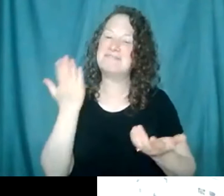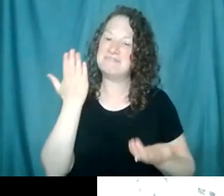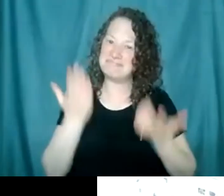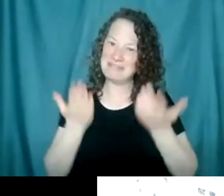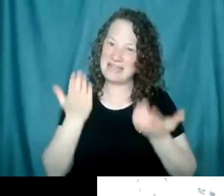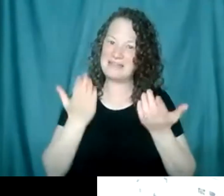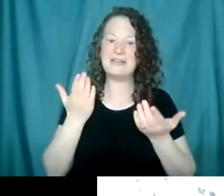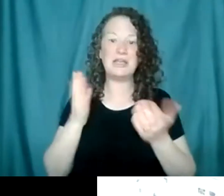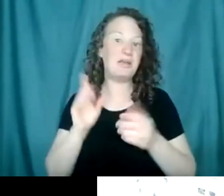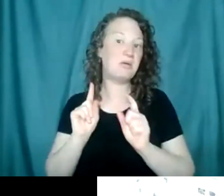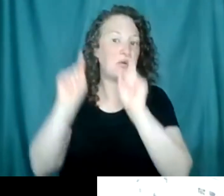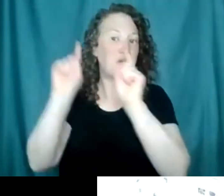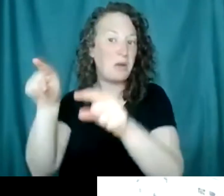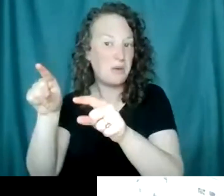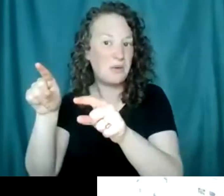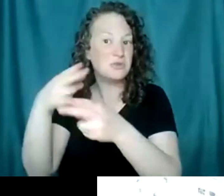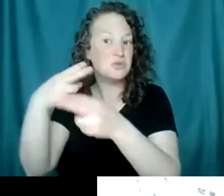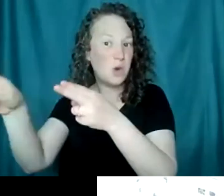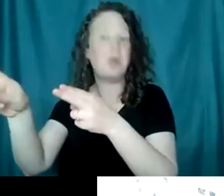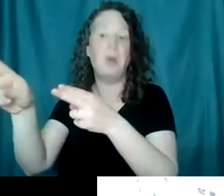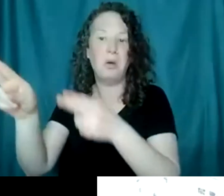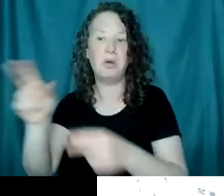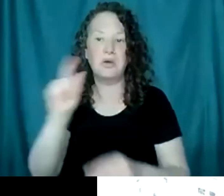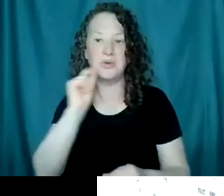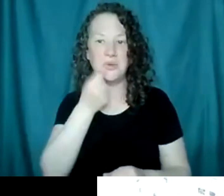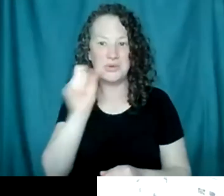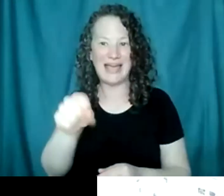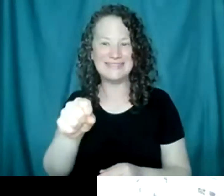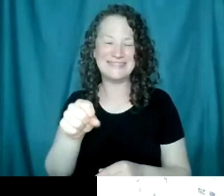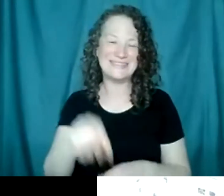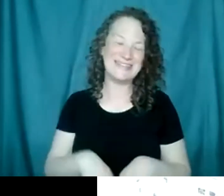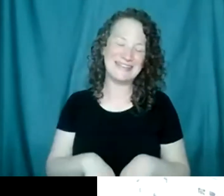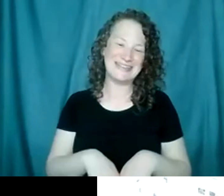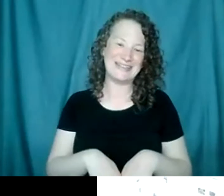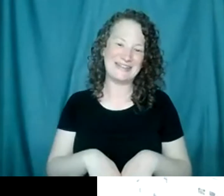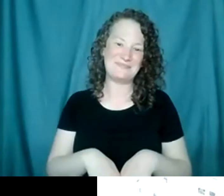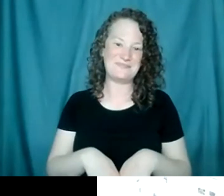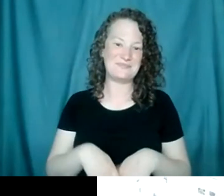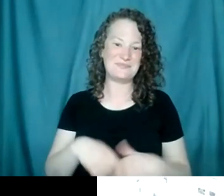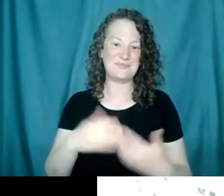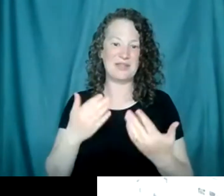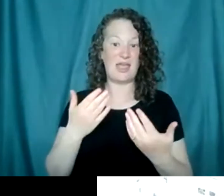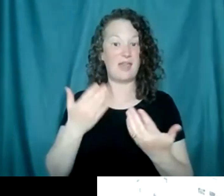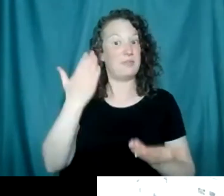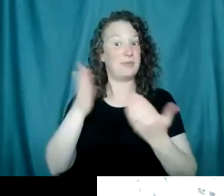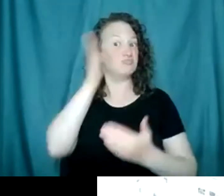time up there, no matter what it may be, would be really, really cool. And if we get people to the moon or